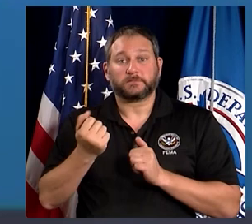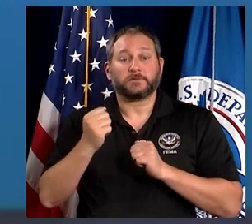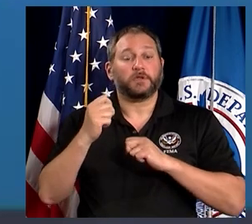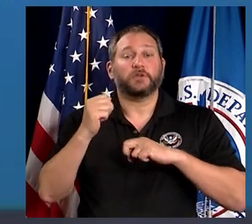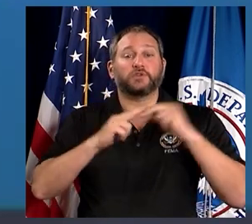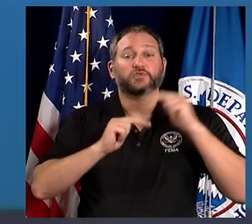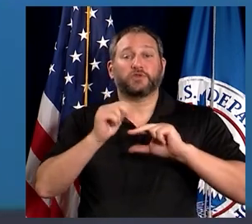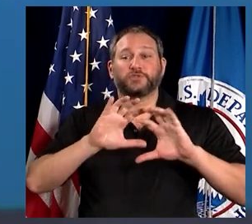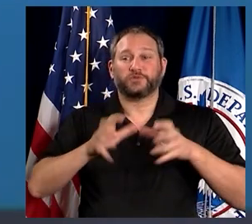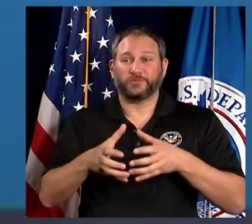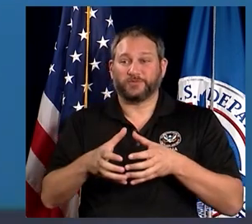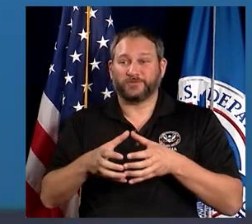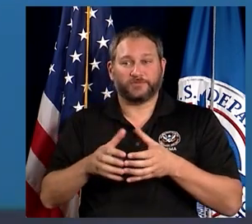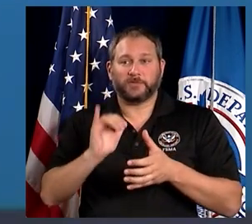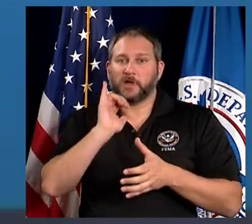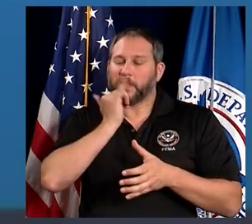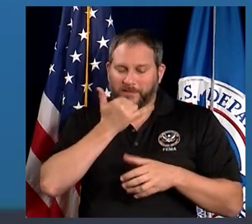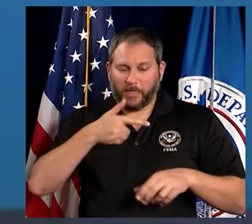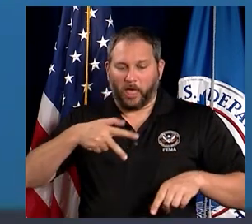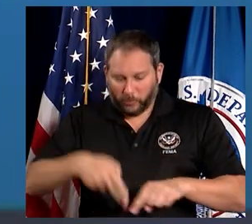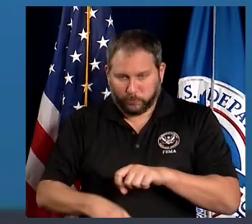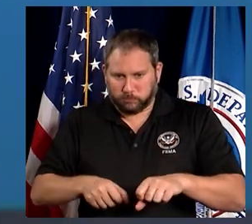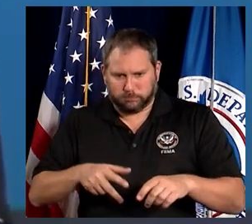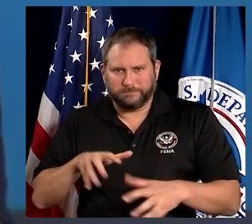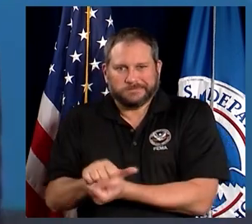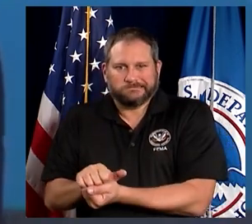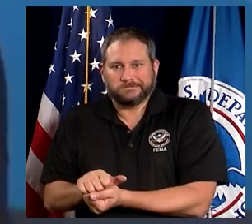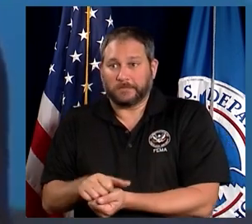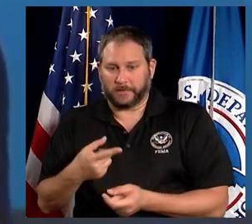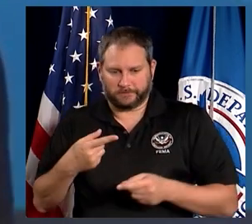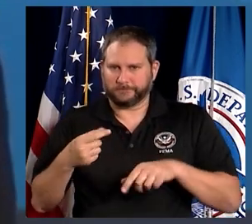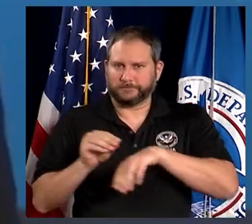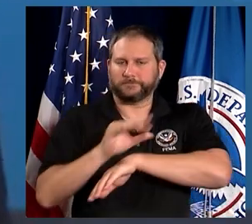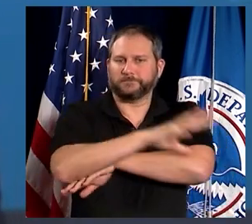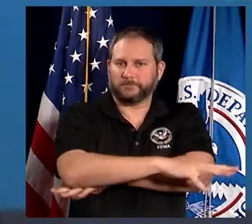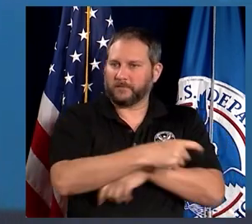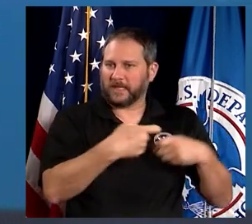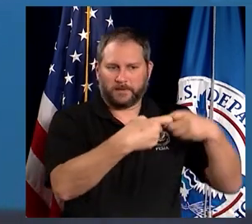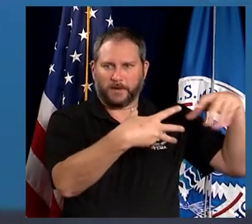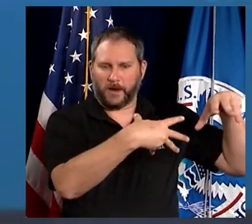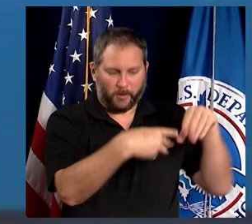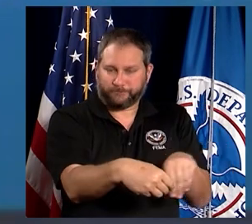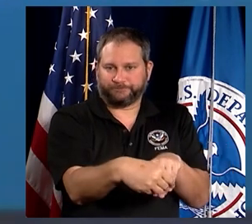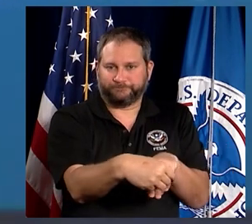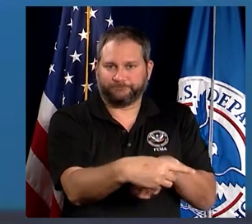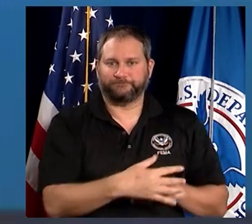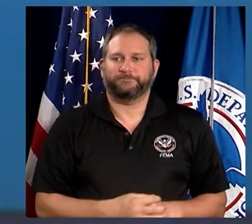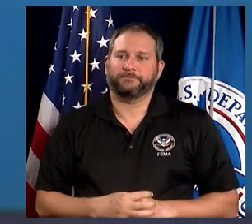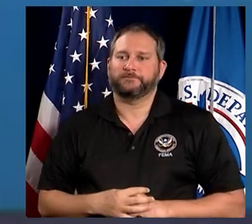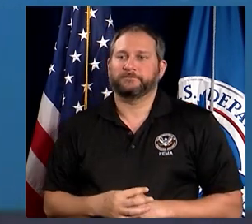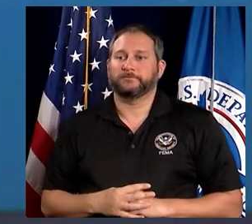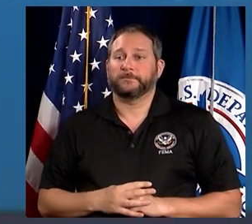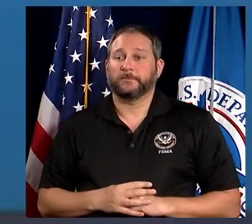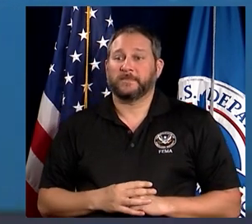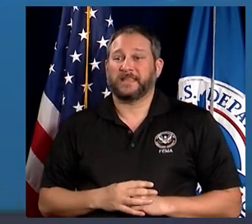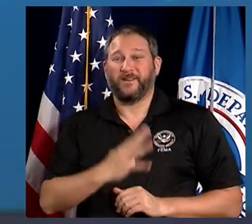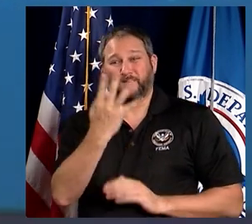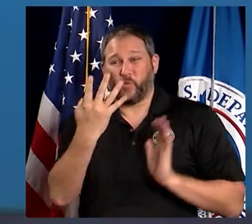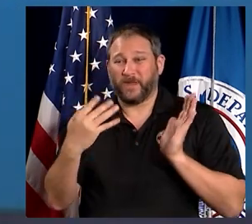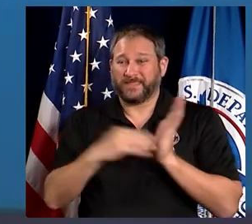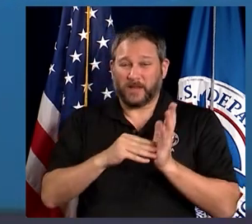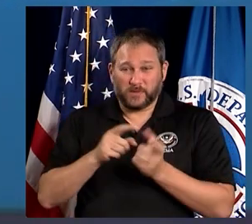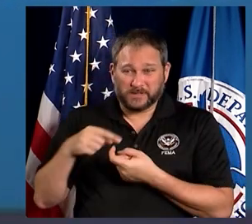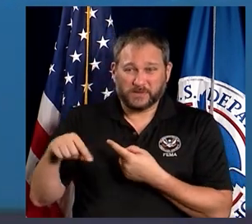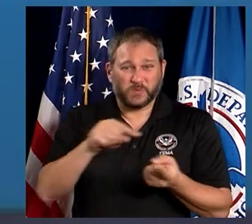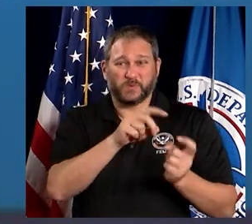that star-crossed transmission line coming onto the island, and power was out. 4,000 tourists were asked to leave the